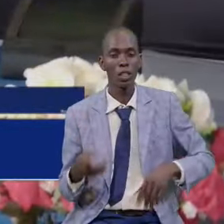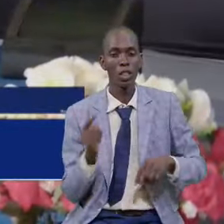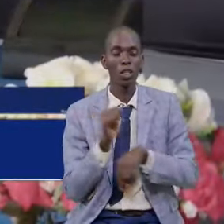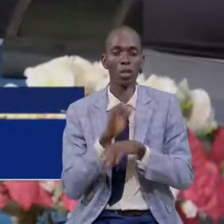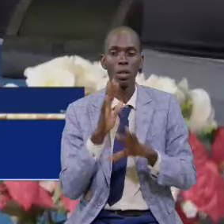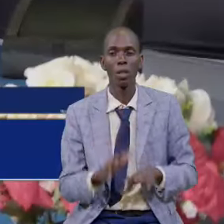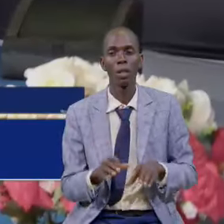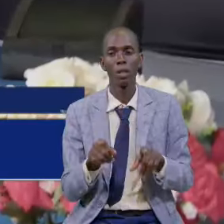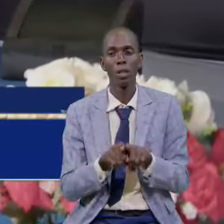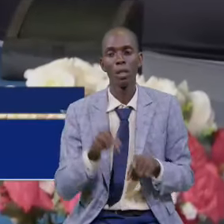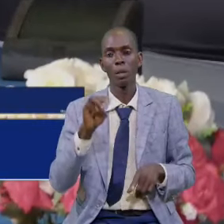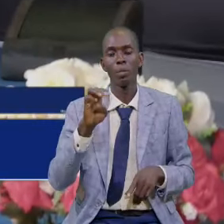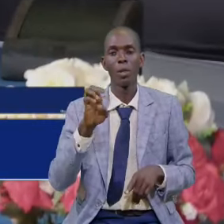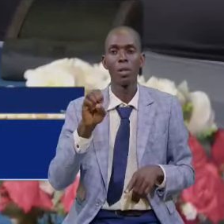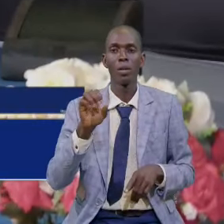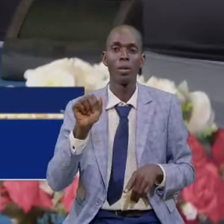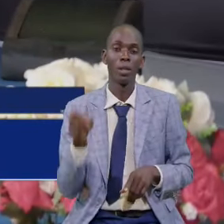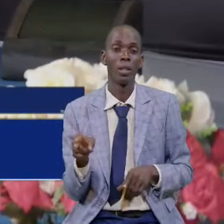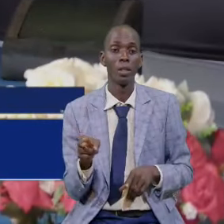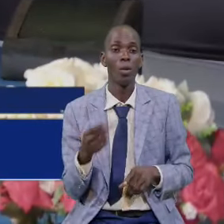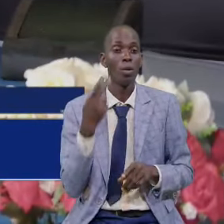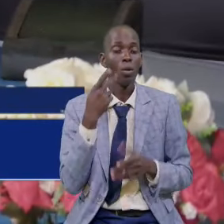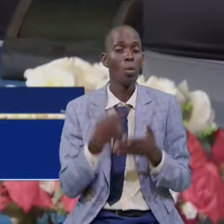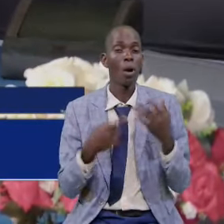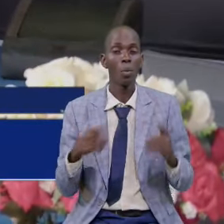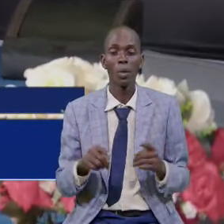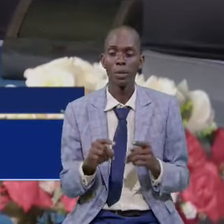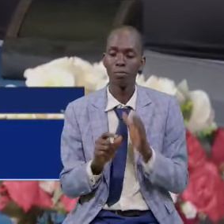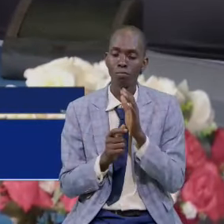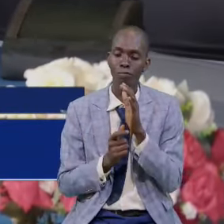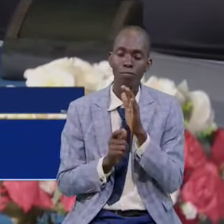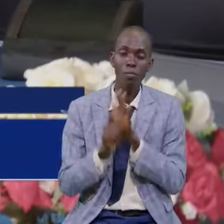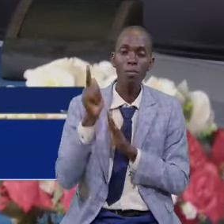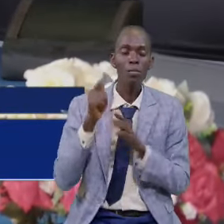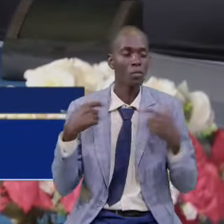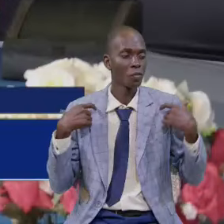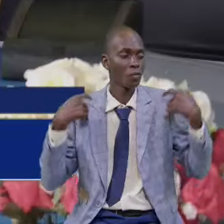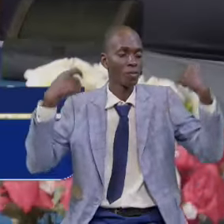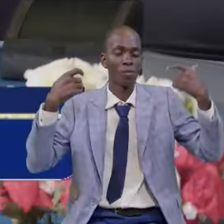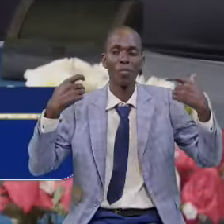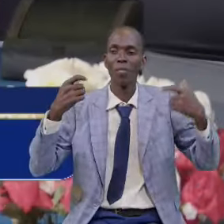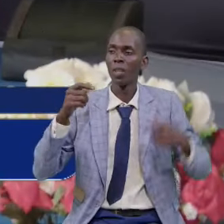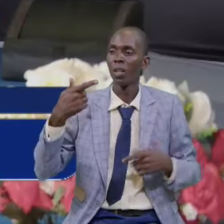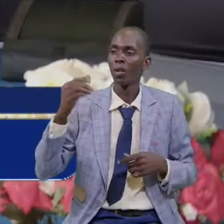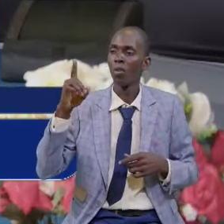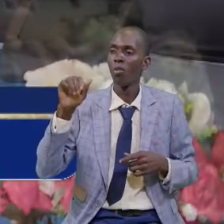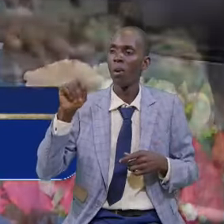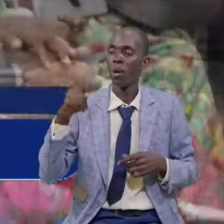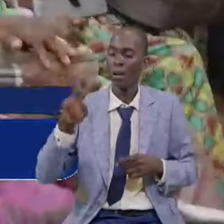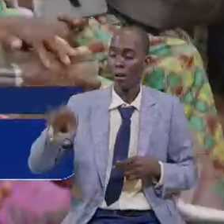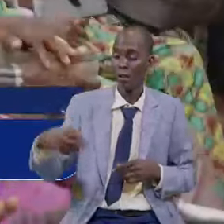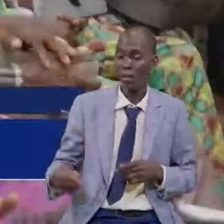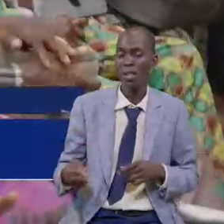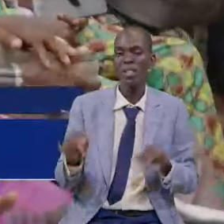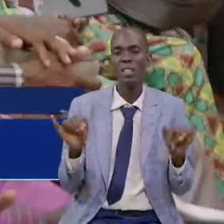Goliath came down, like all the difficulties before you will come down. All the challenges before you will come